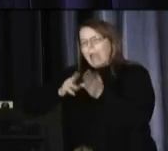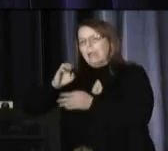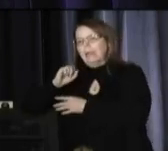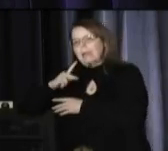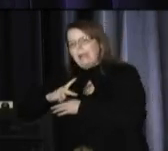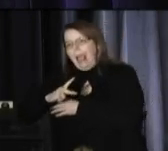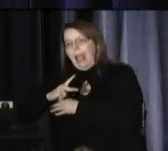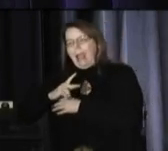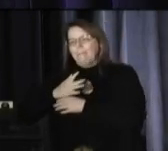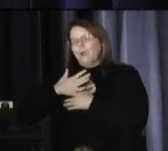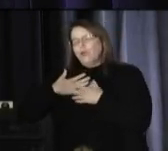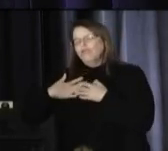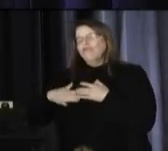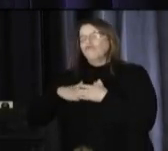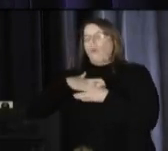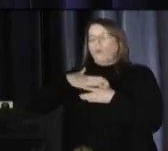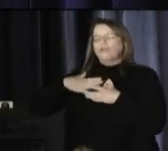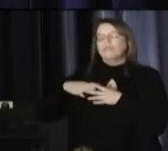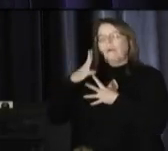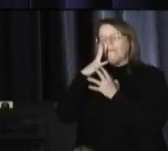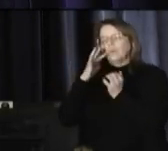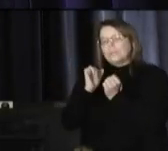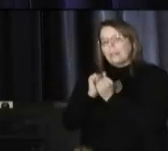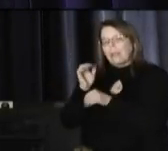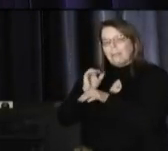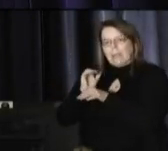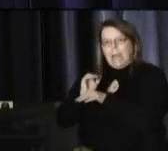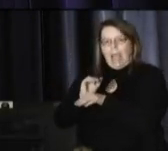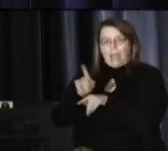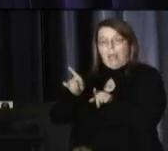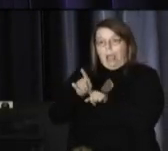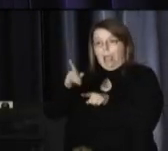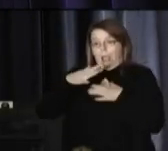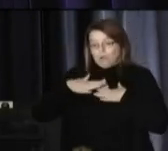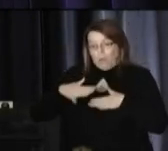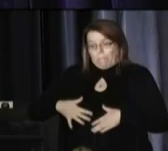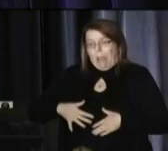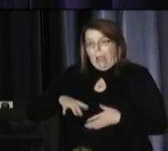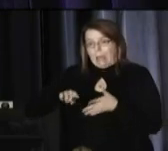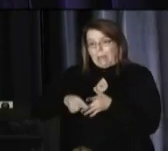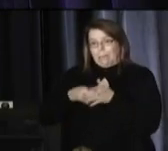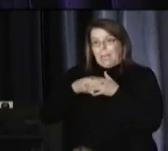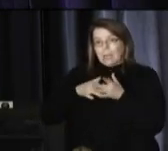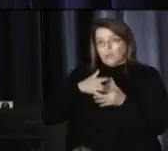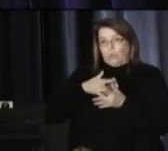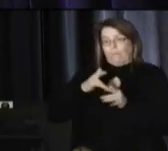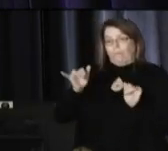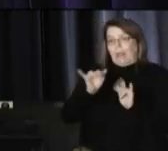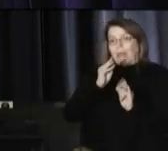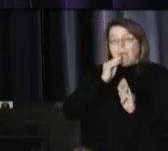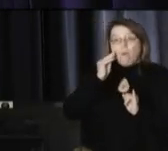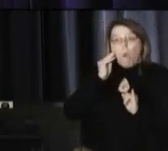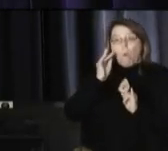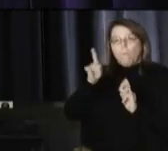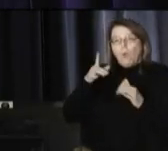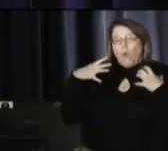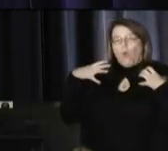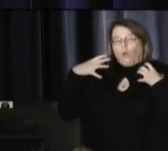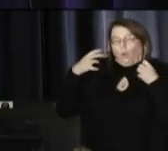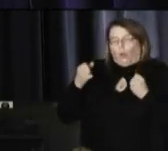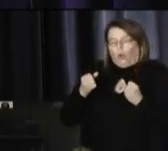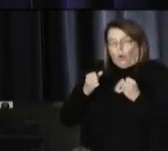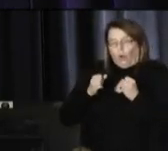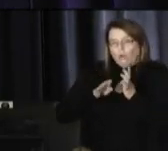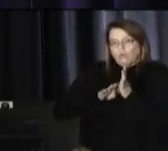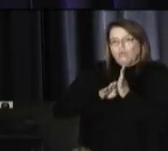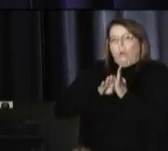stroke yourself to sleep at night. And as your body begins to feel like a home, your courage grows. It